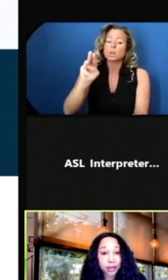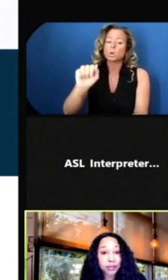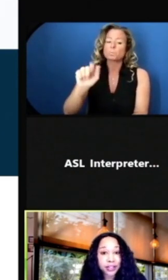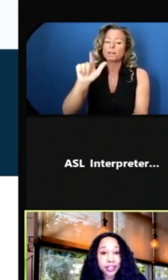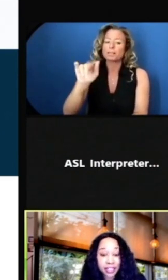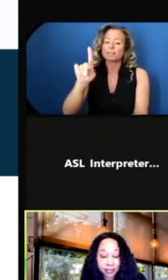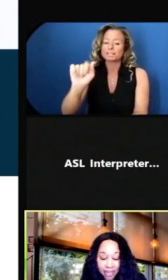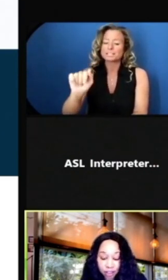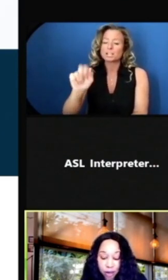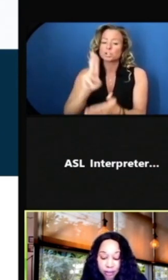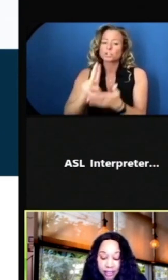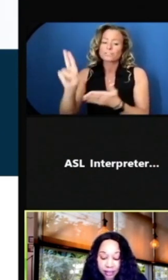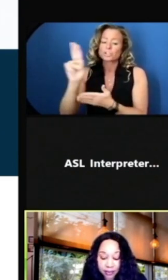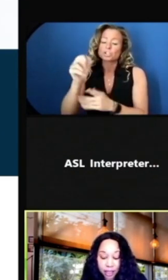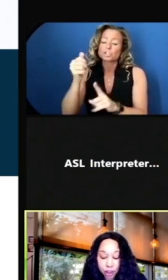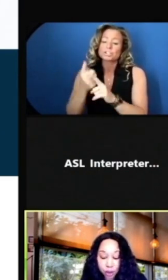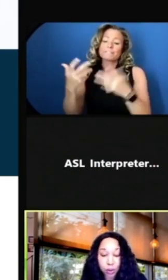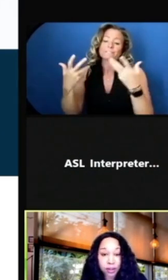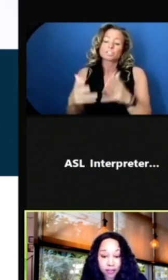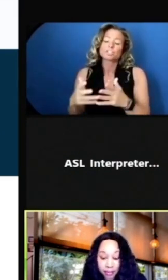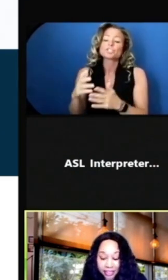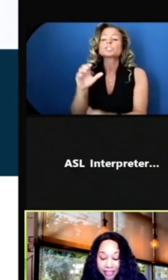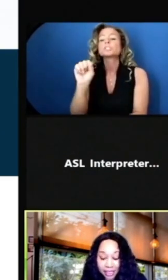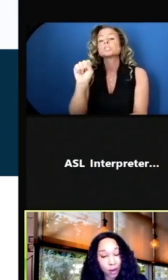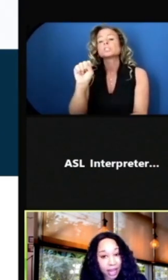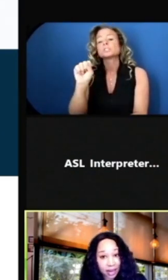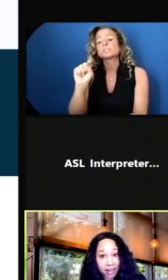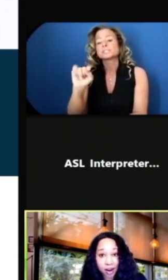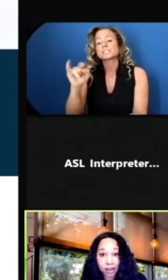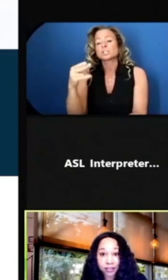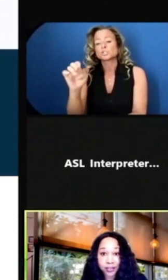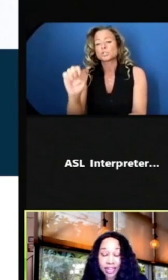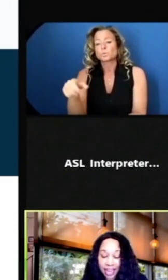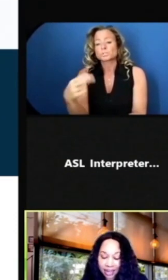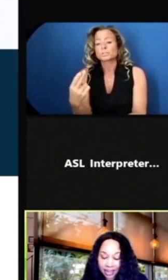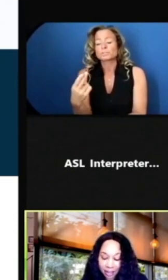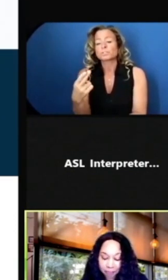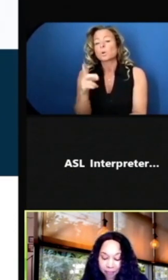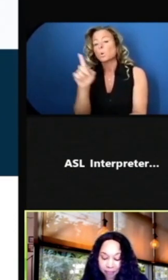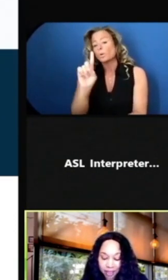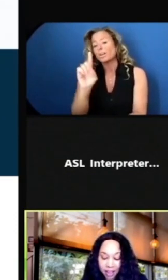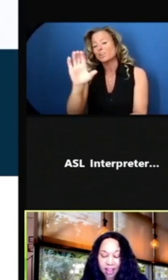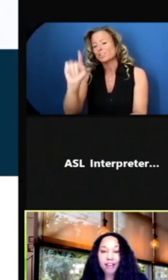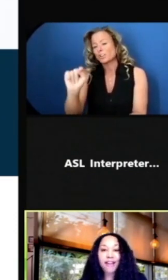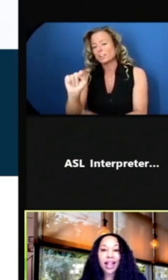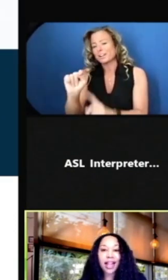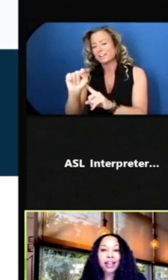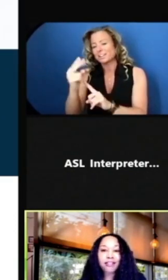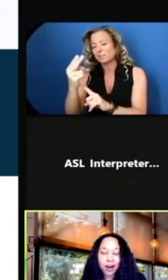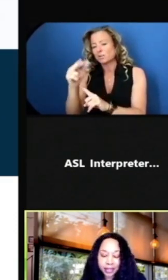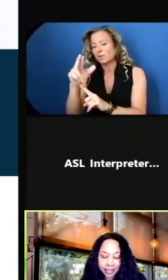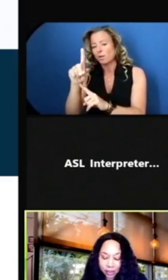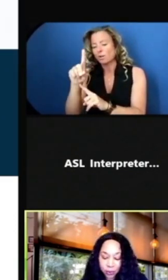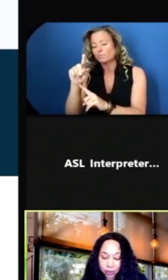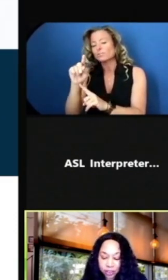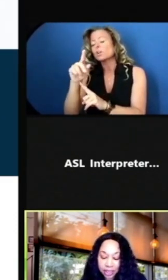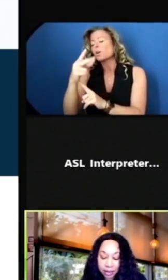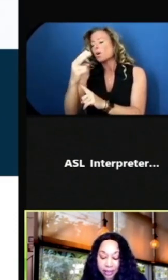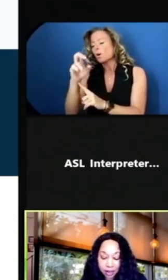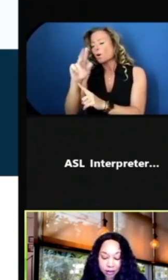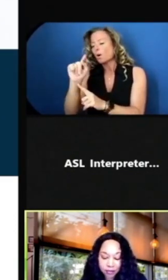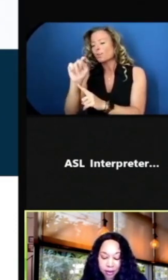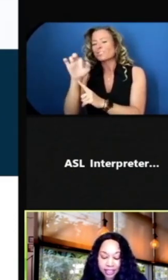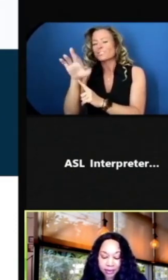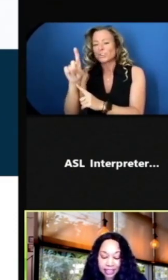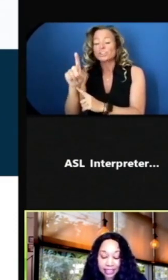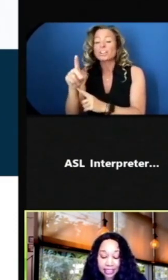at the University of St. Joseph School of Pharmacy, located in Hartford, Connecticut. Following pharmacy school, she